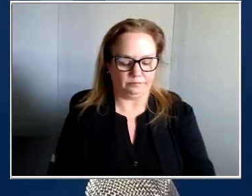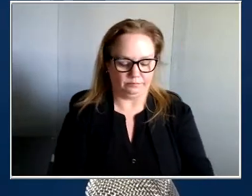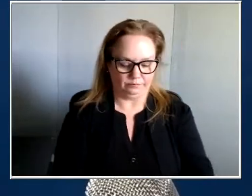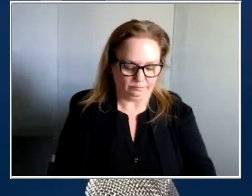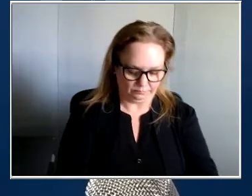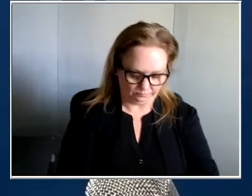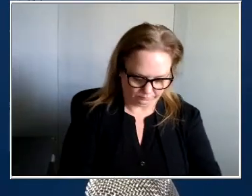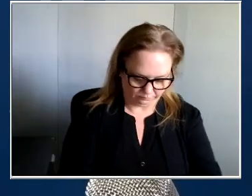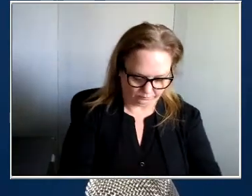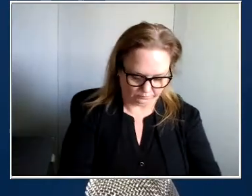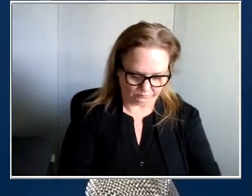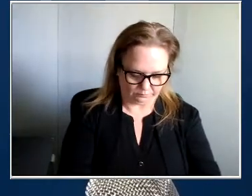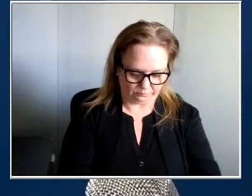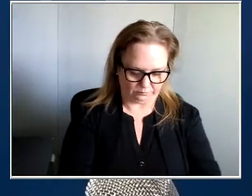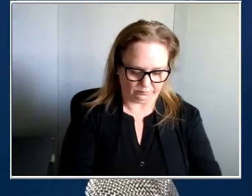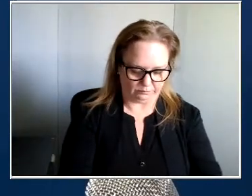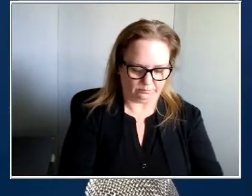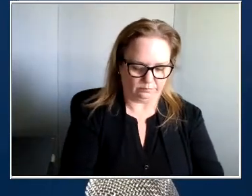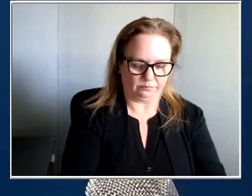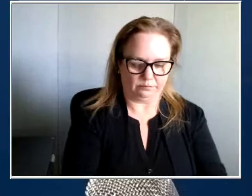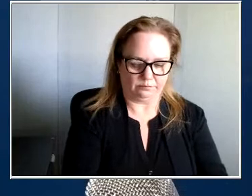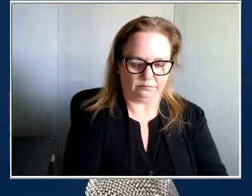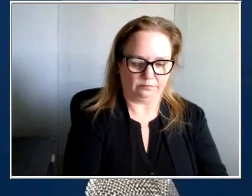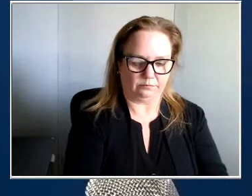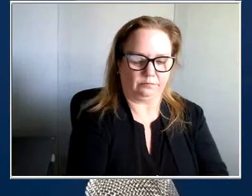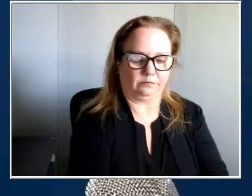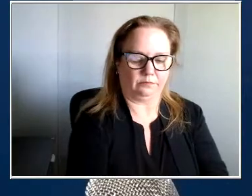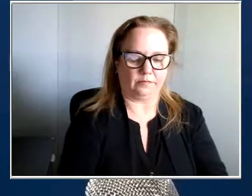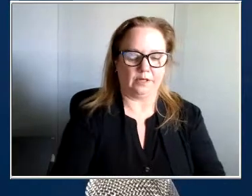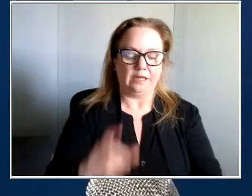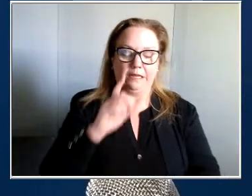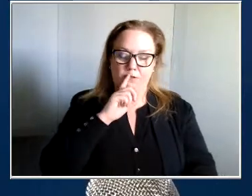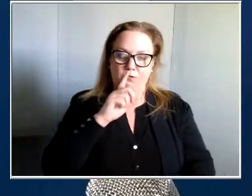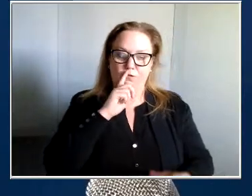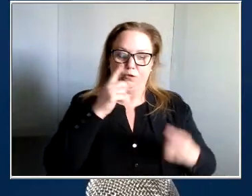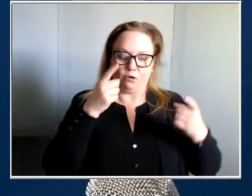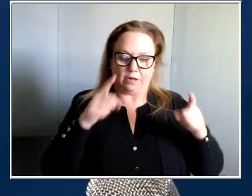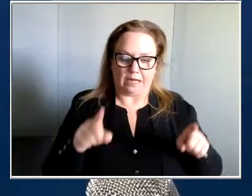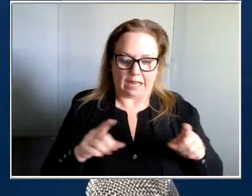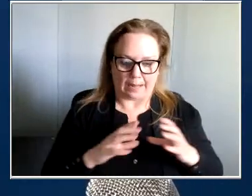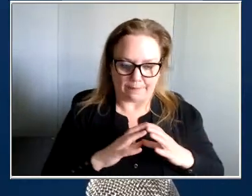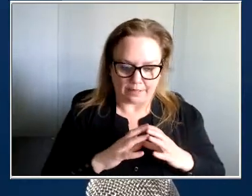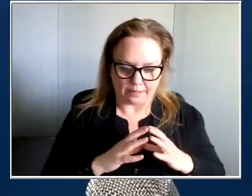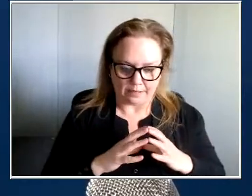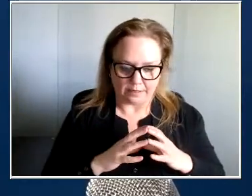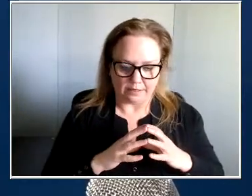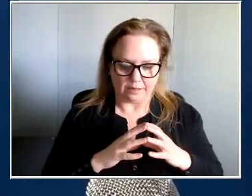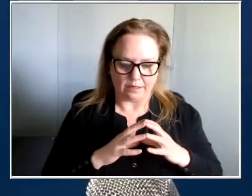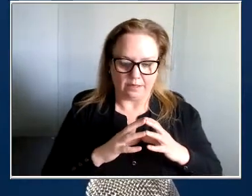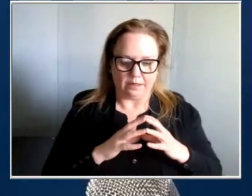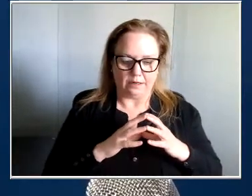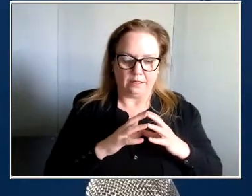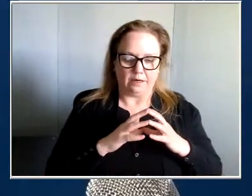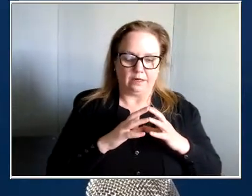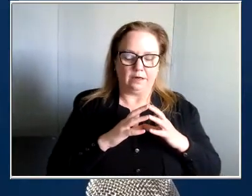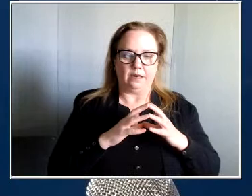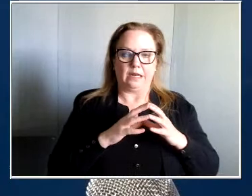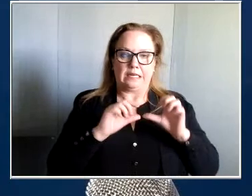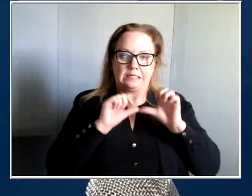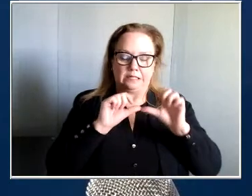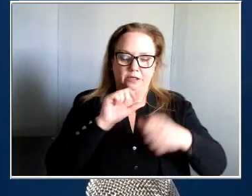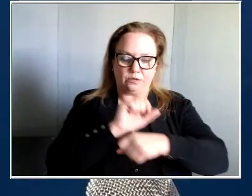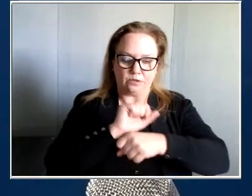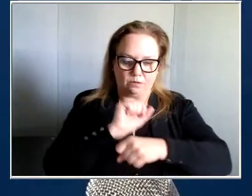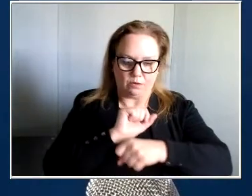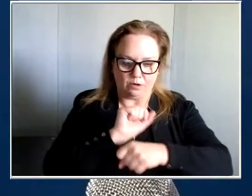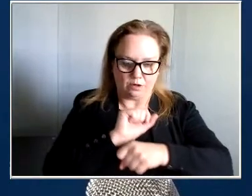I think everybody's tired of hearing about it, but it's still true that that could happen. In the meantime, vaccination continues to work and reduce the risk